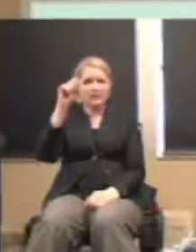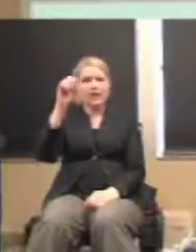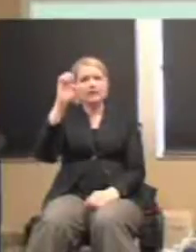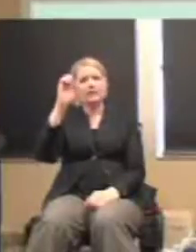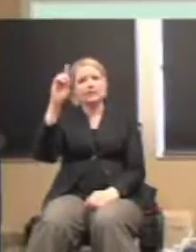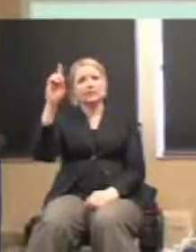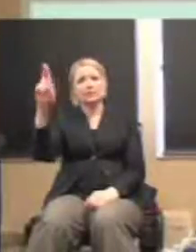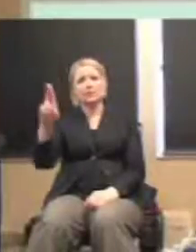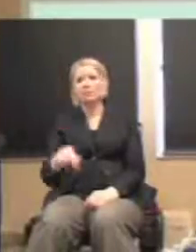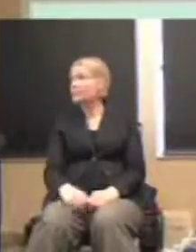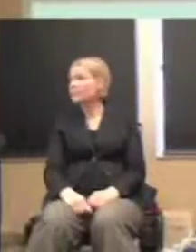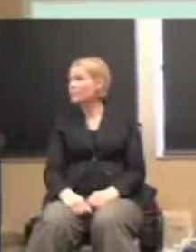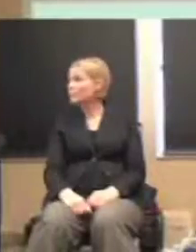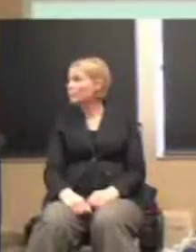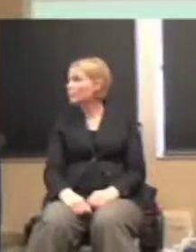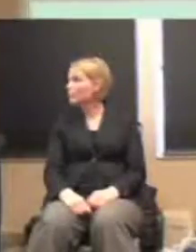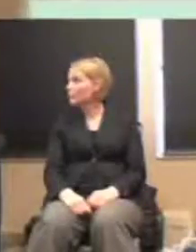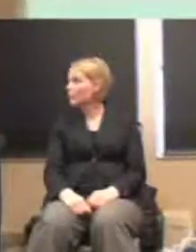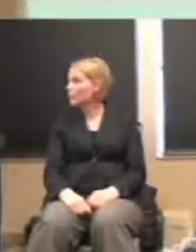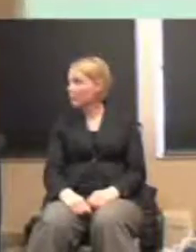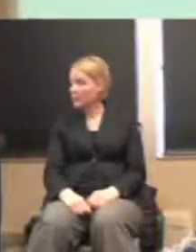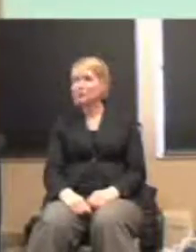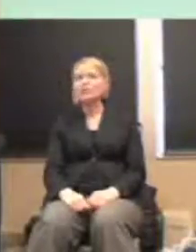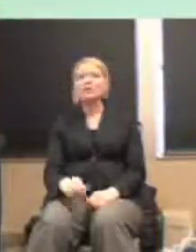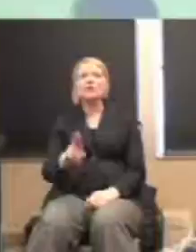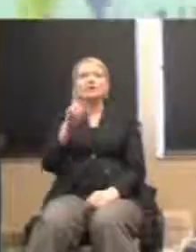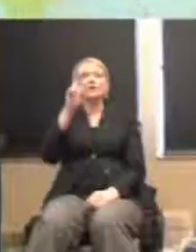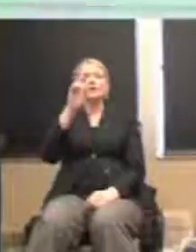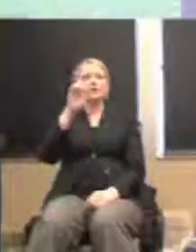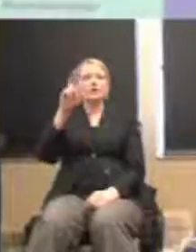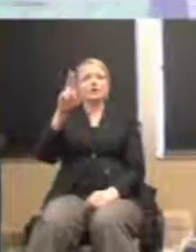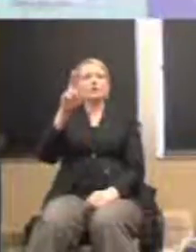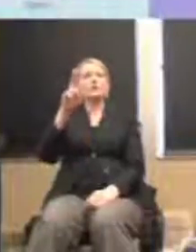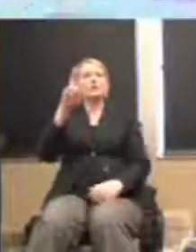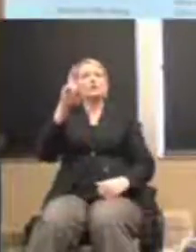.unc.edu. Org. Edu, sorry. If you Google